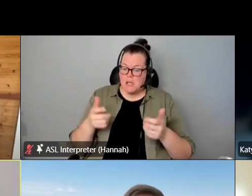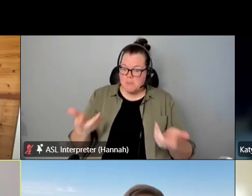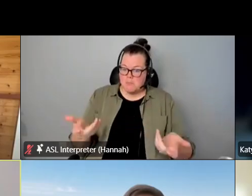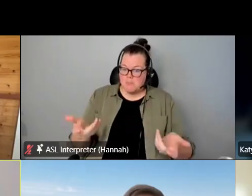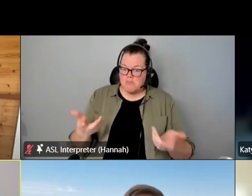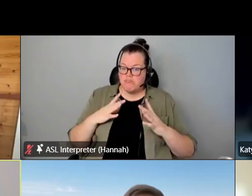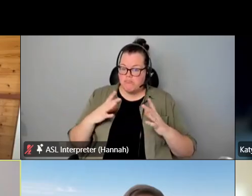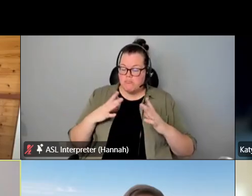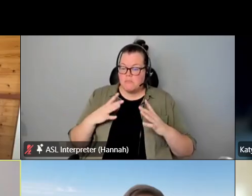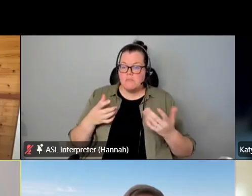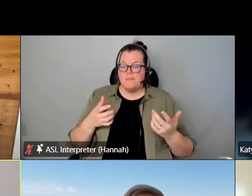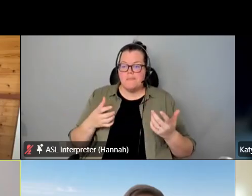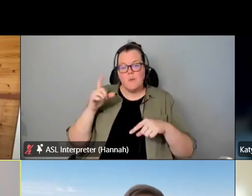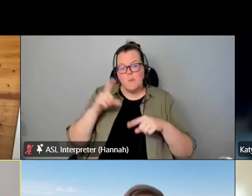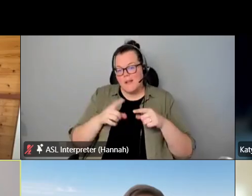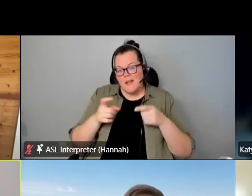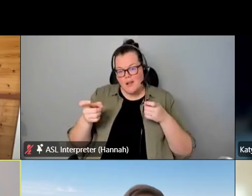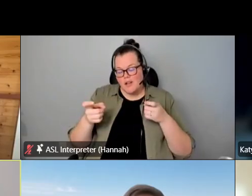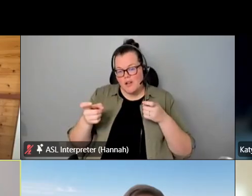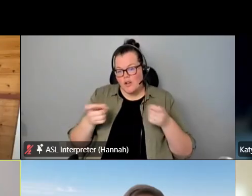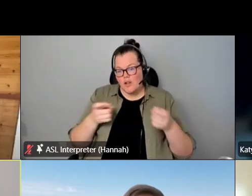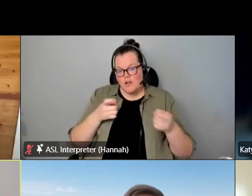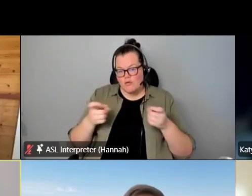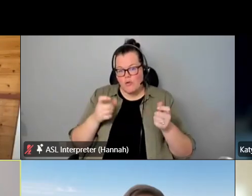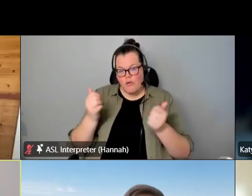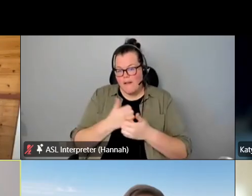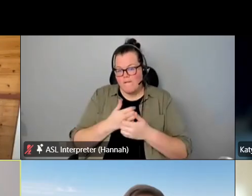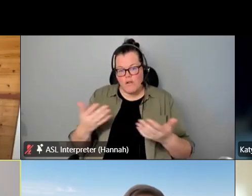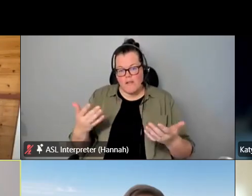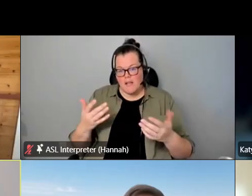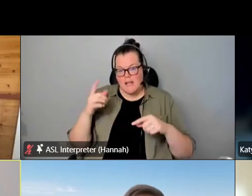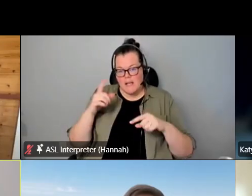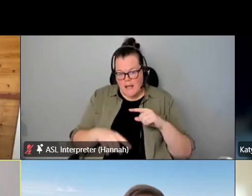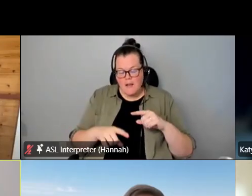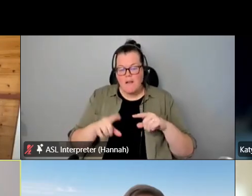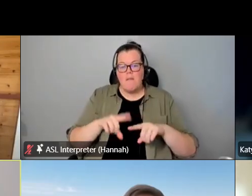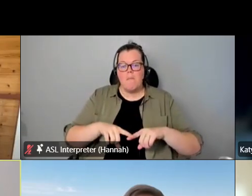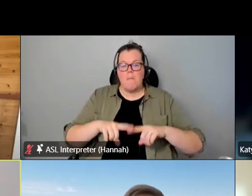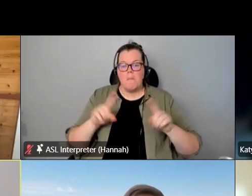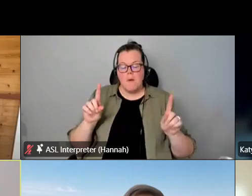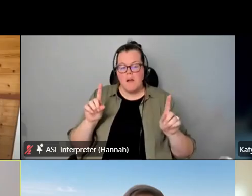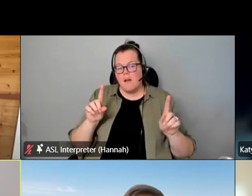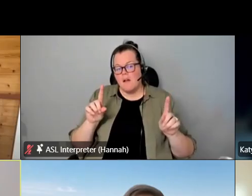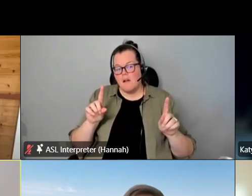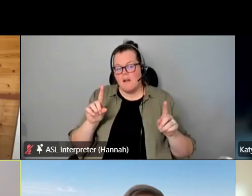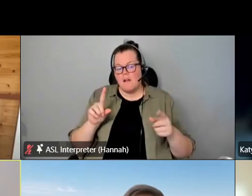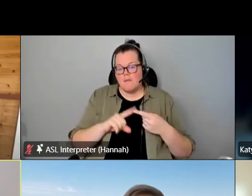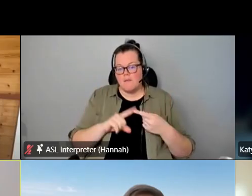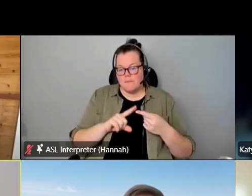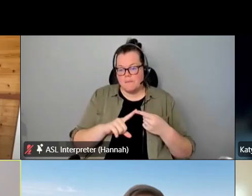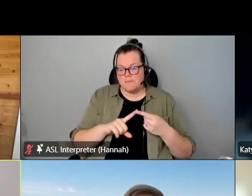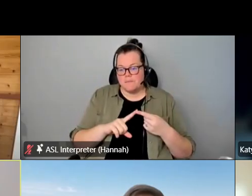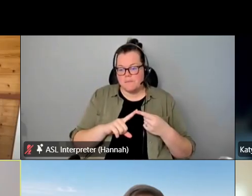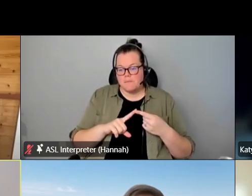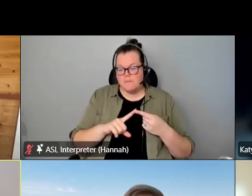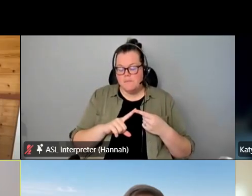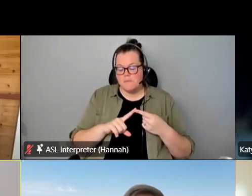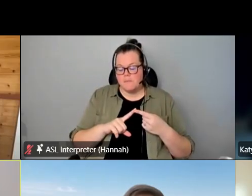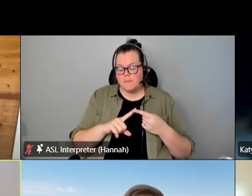going to be able to control it all. However, I'm of one that